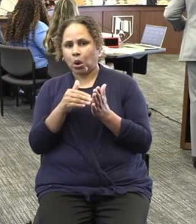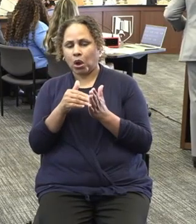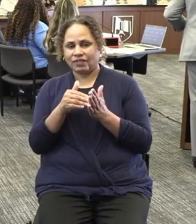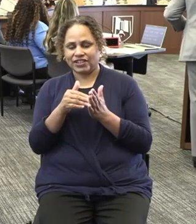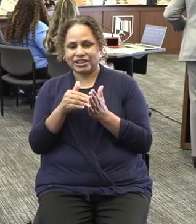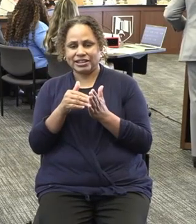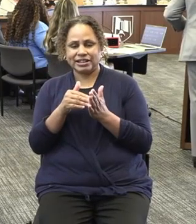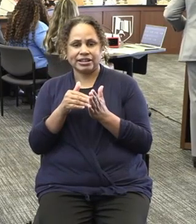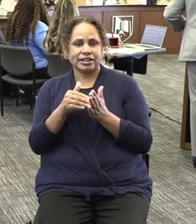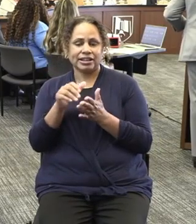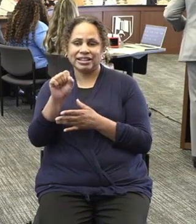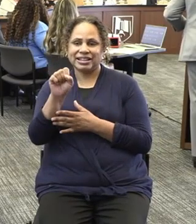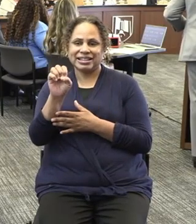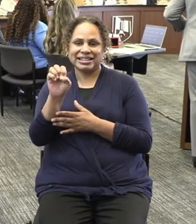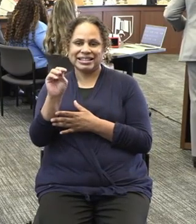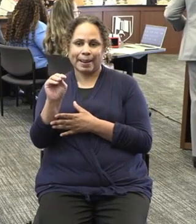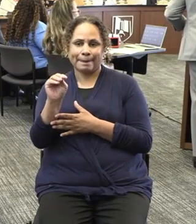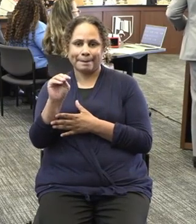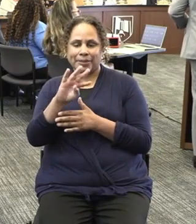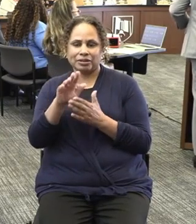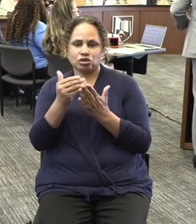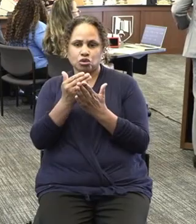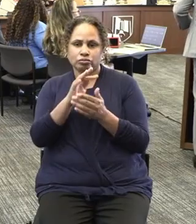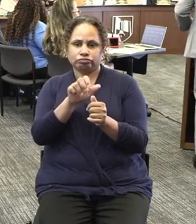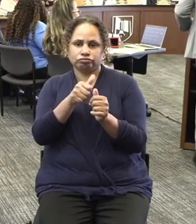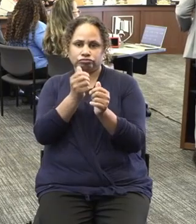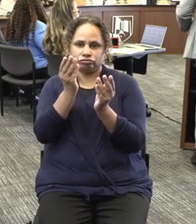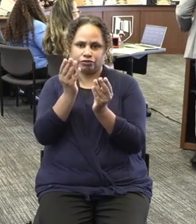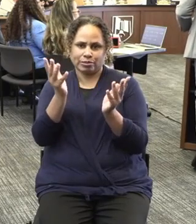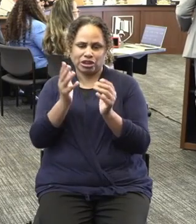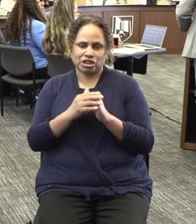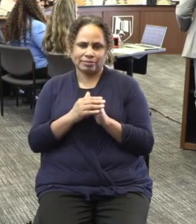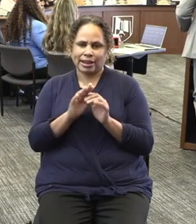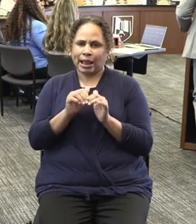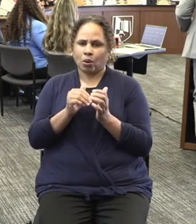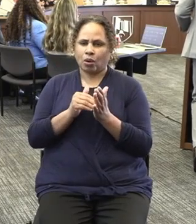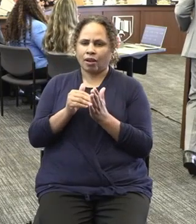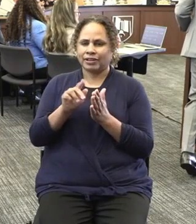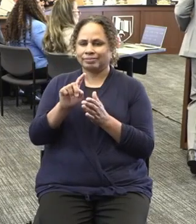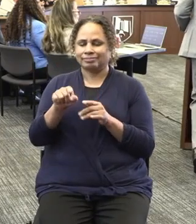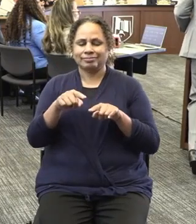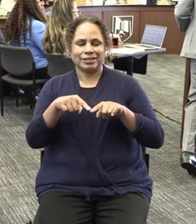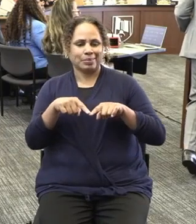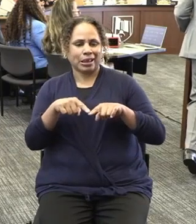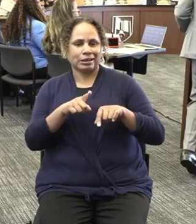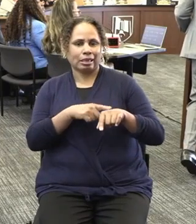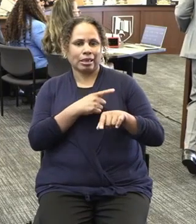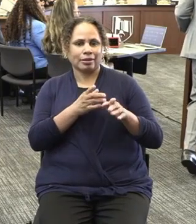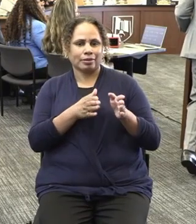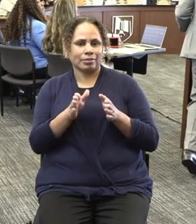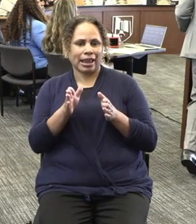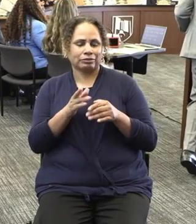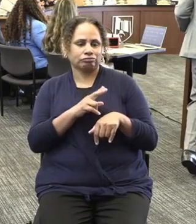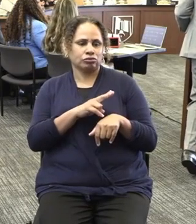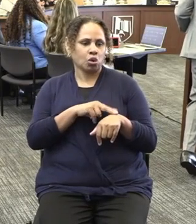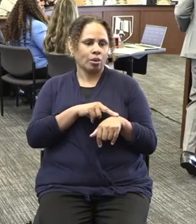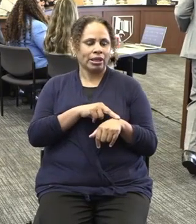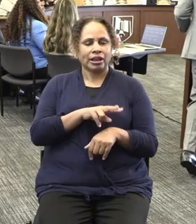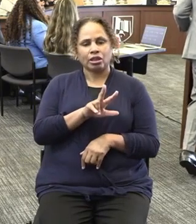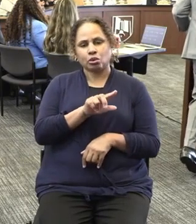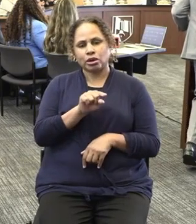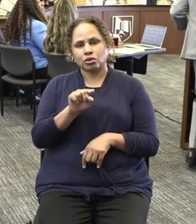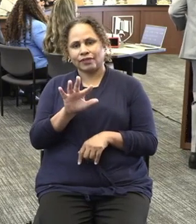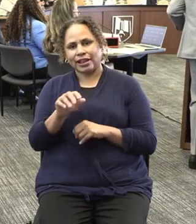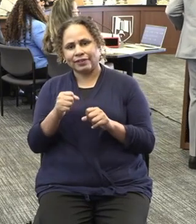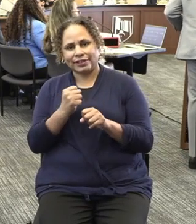does a SEM get updated? Depends on the length of the plan. Normally, a plan is anywhere from 3 to 5 years. I